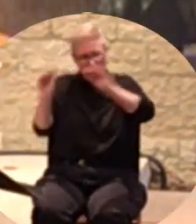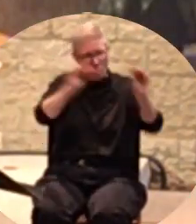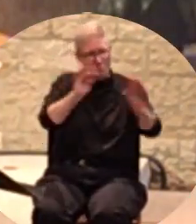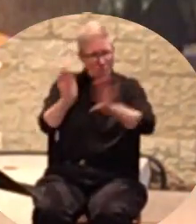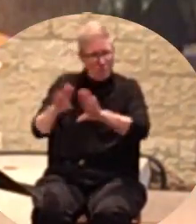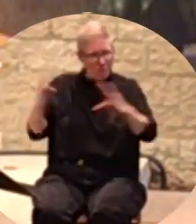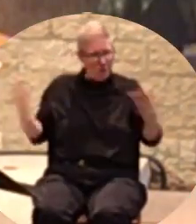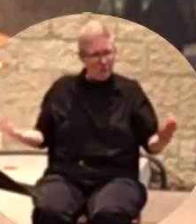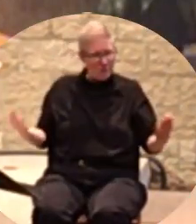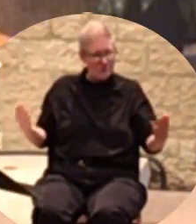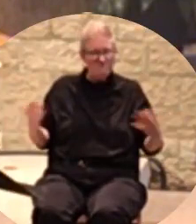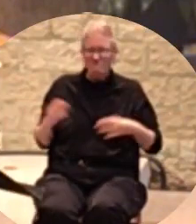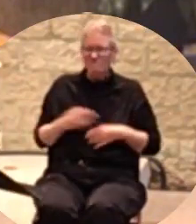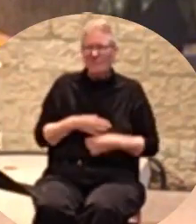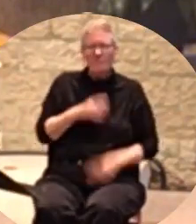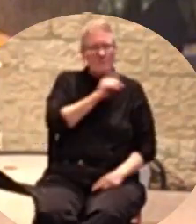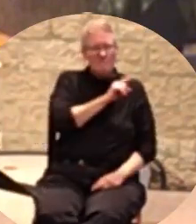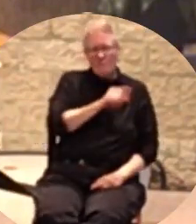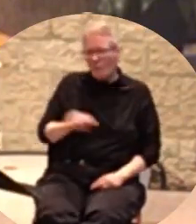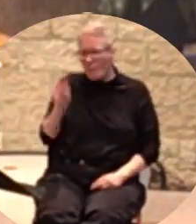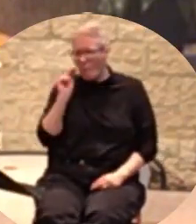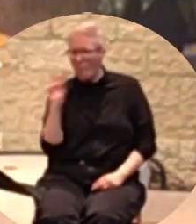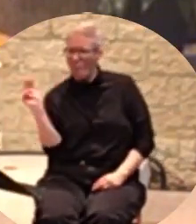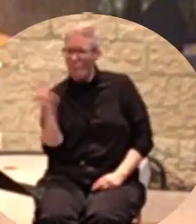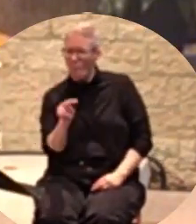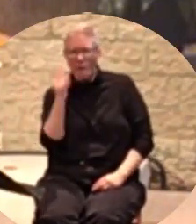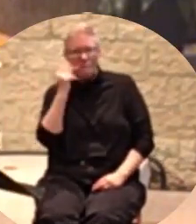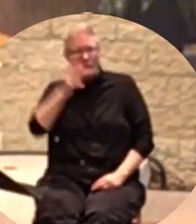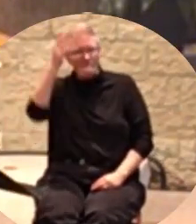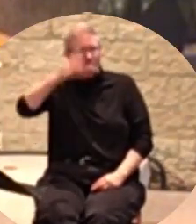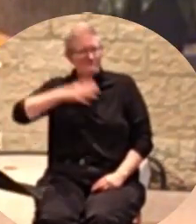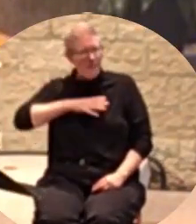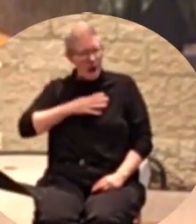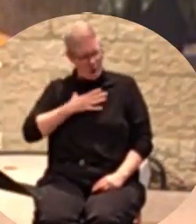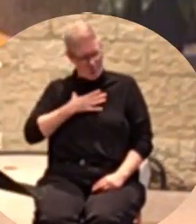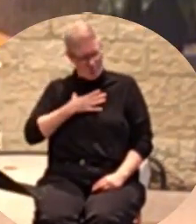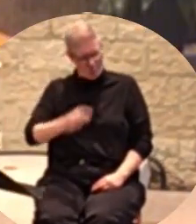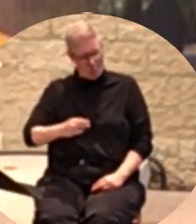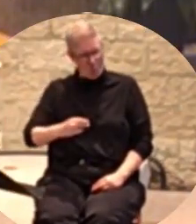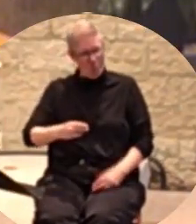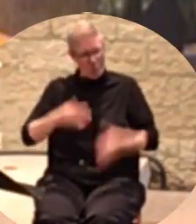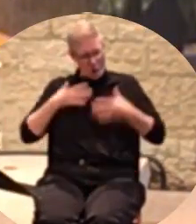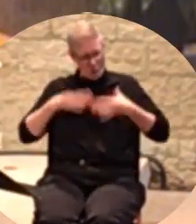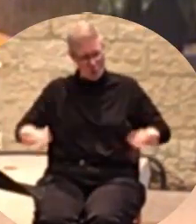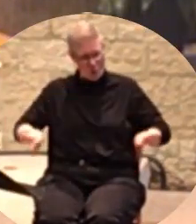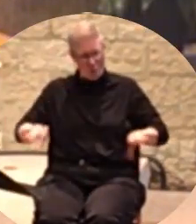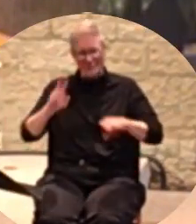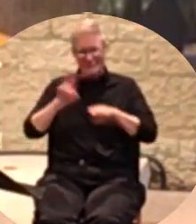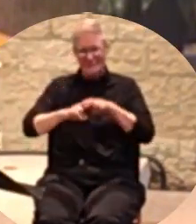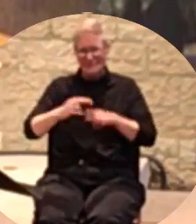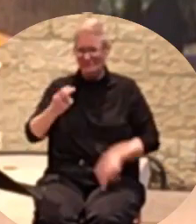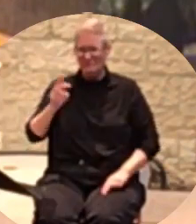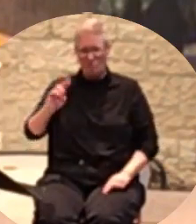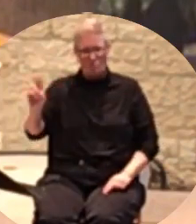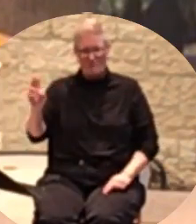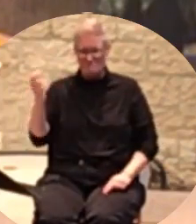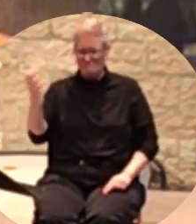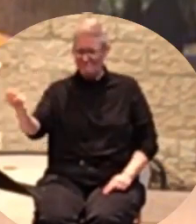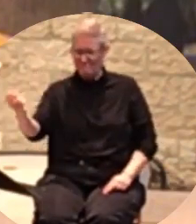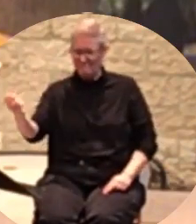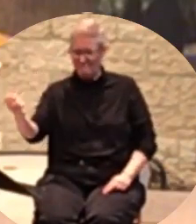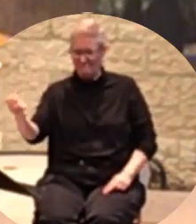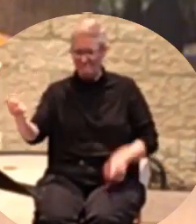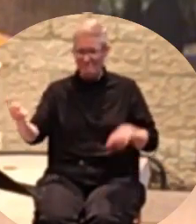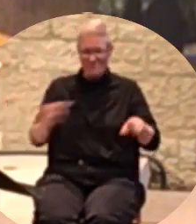young man dressed in a white robe sitting on the right side. And they were alarmed, but he said to them, "Do not